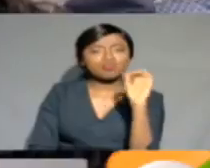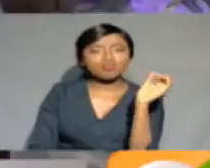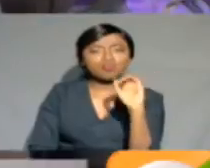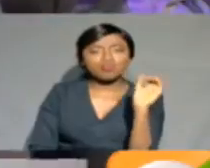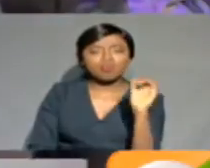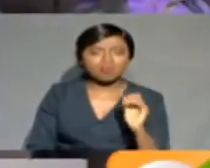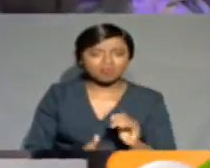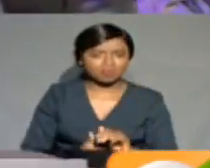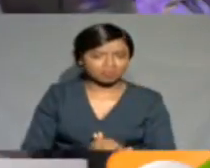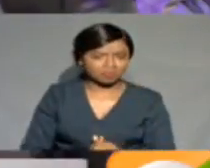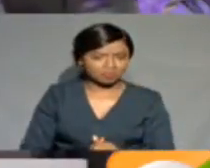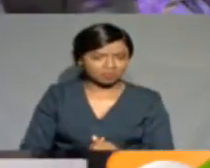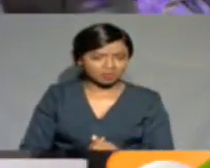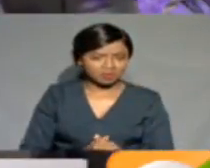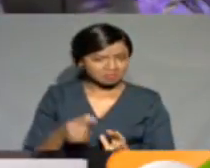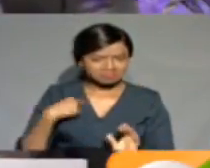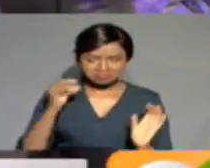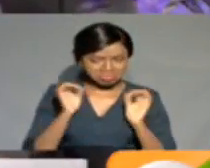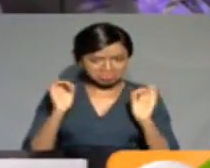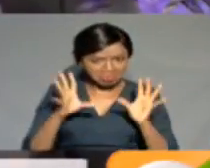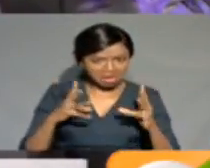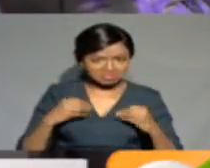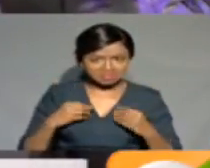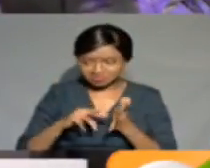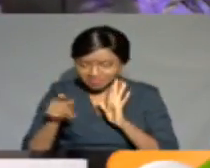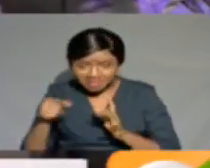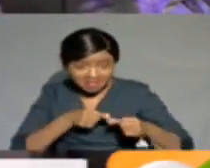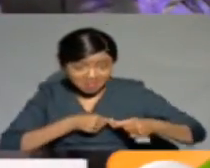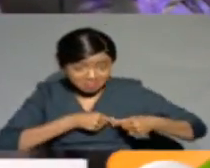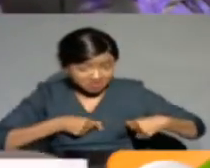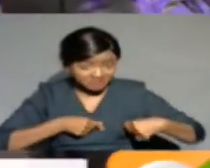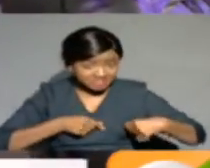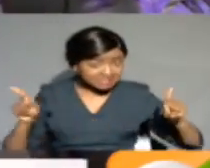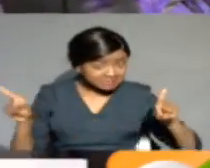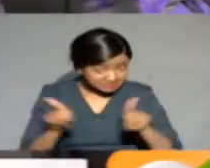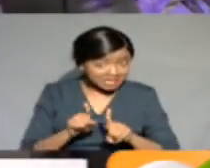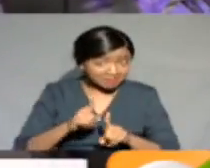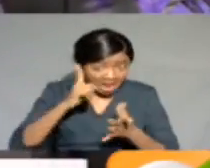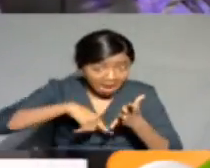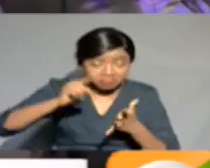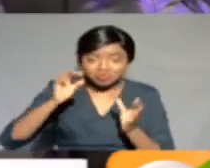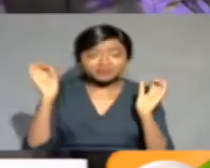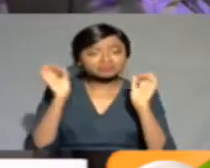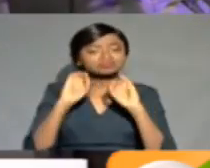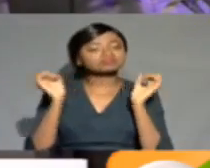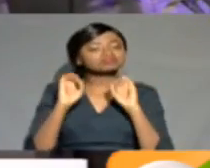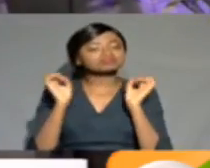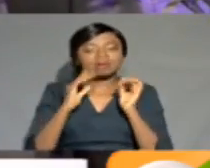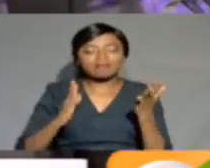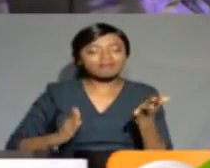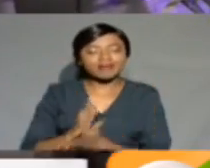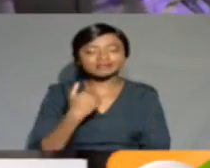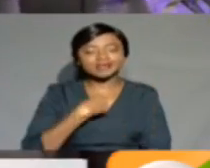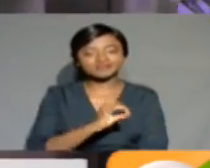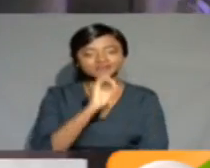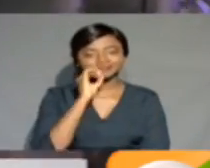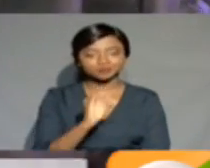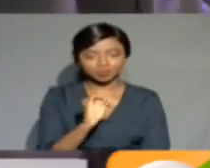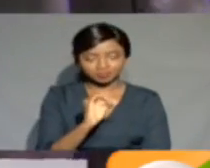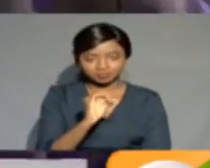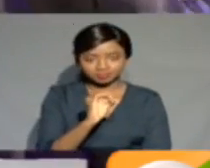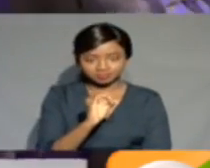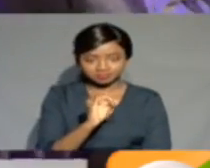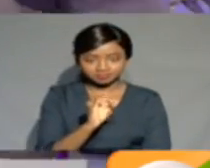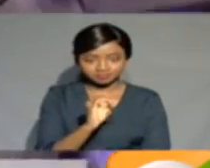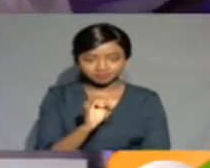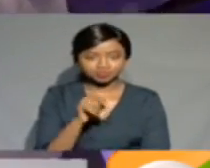an humane manner, then the prefects or the student leaders have no such rights. And that is why